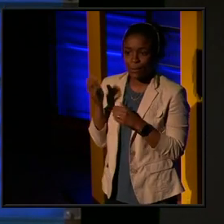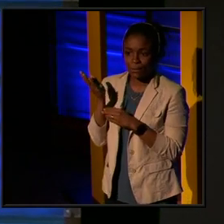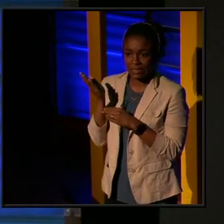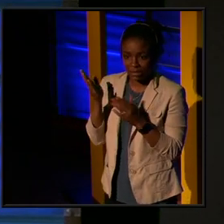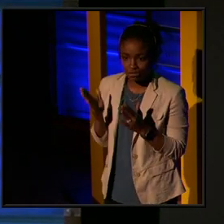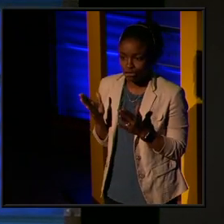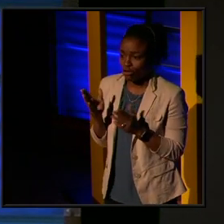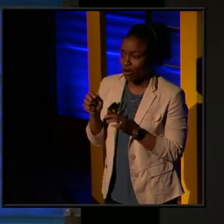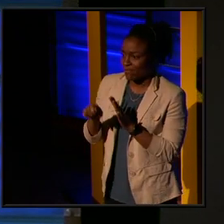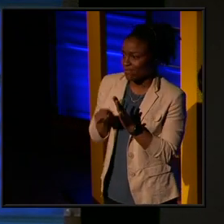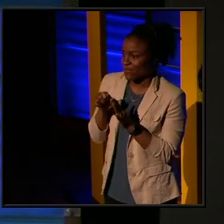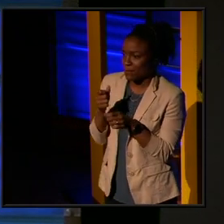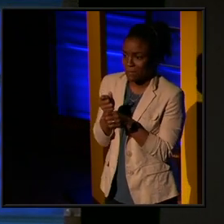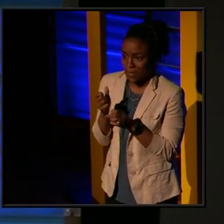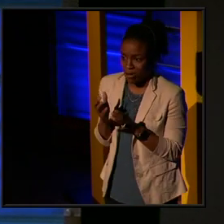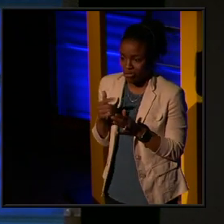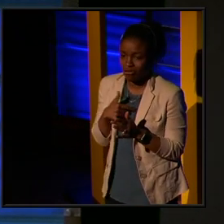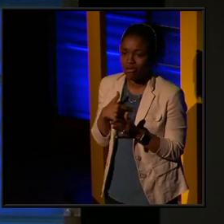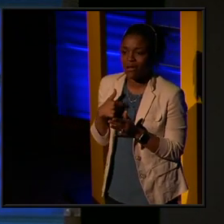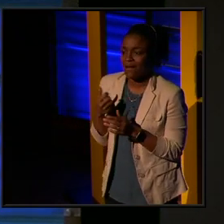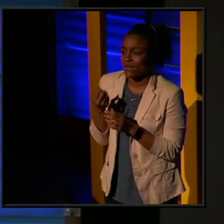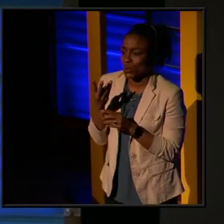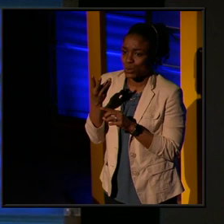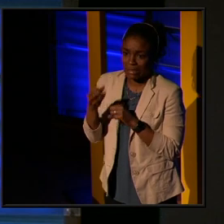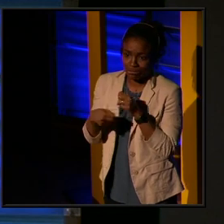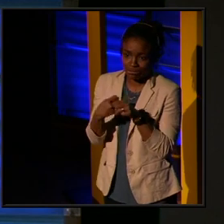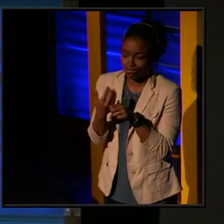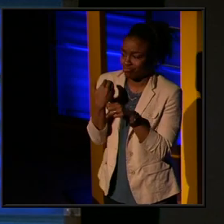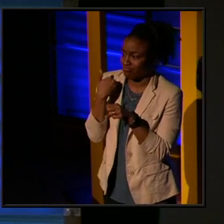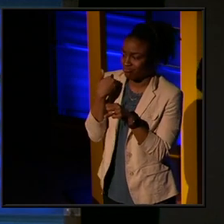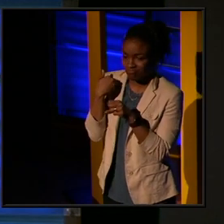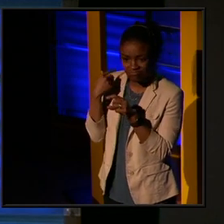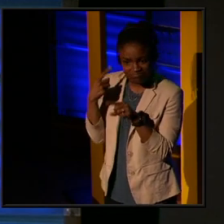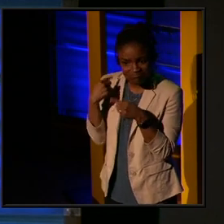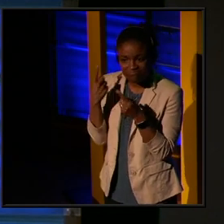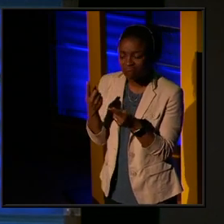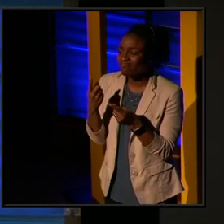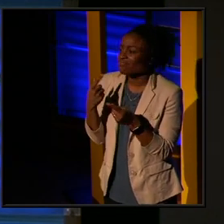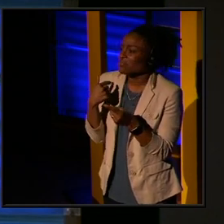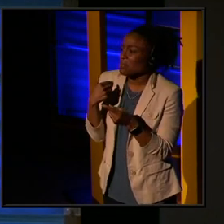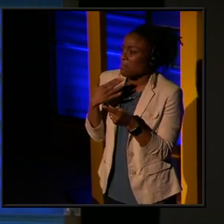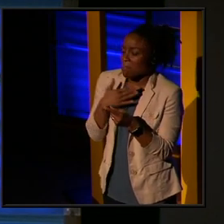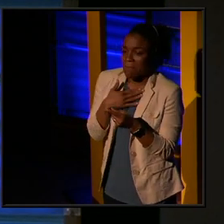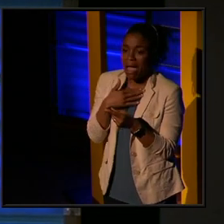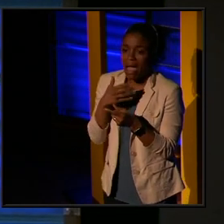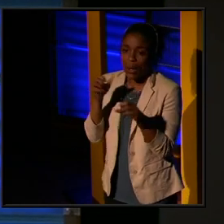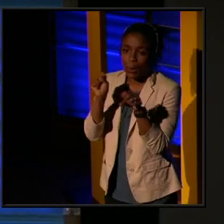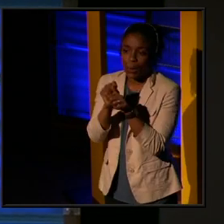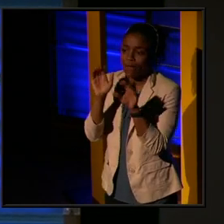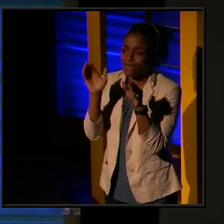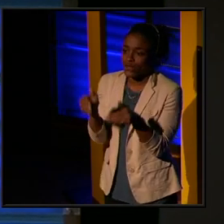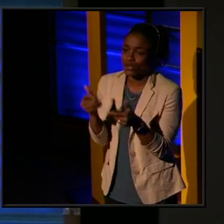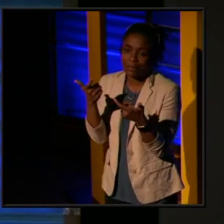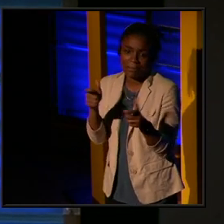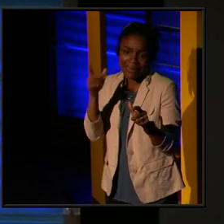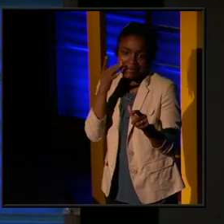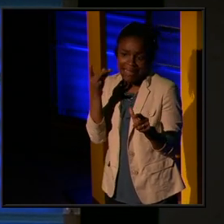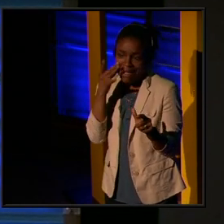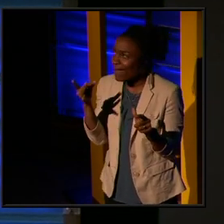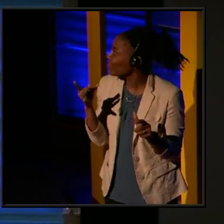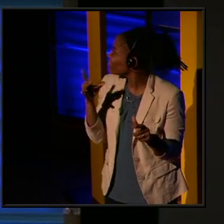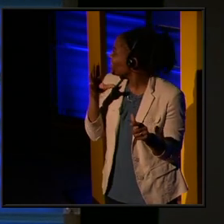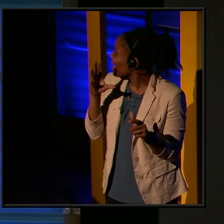few years, my work has focused on lesser-known critters for television, big cats as part of my Nat Geo early career